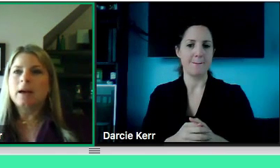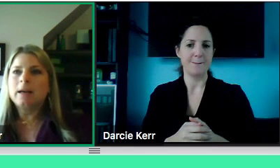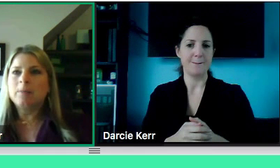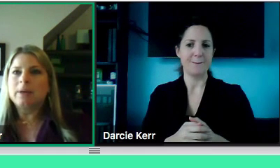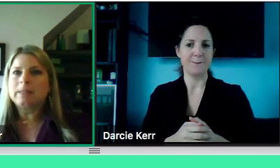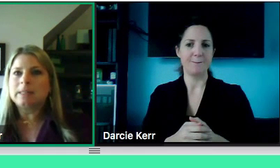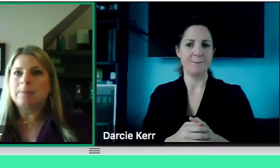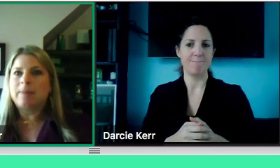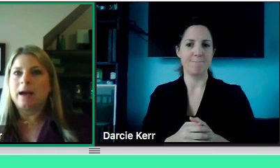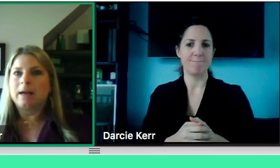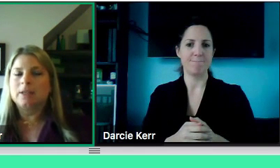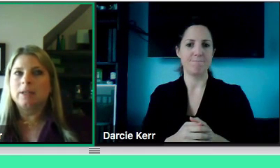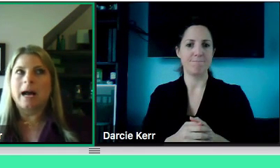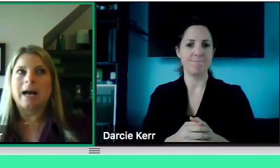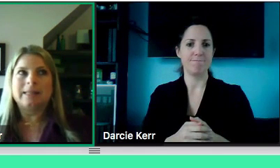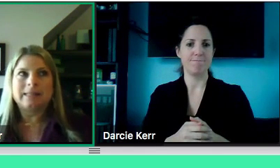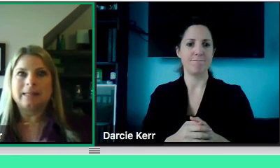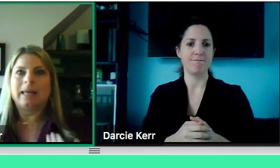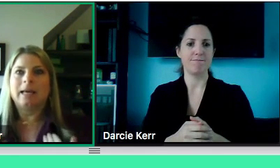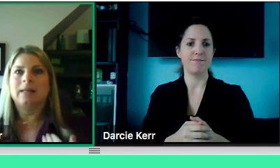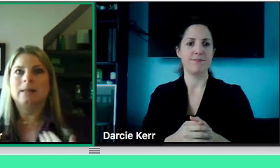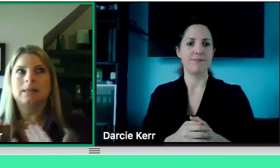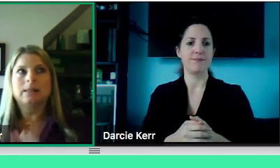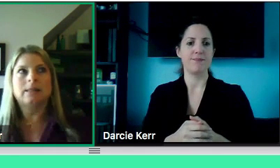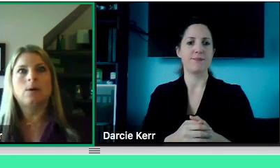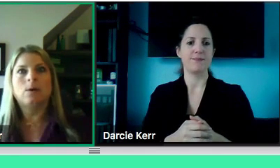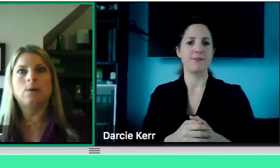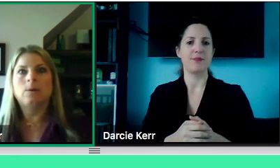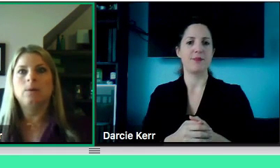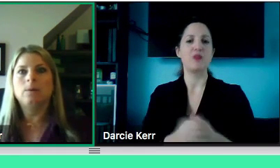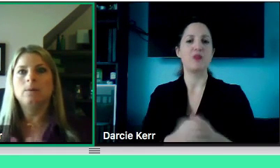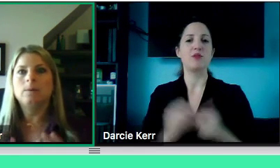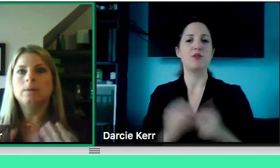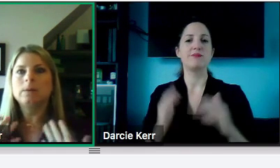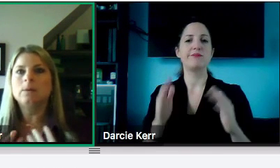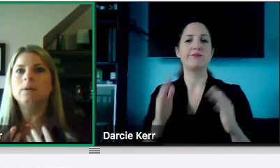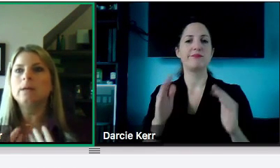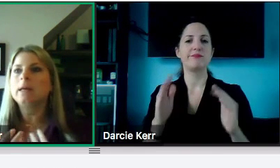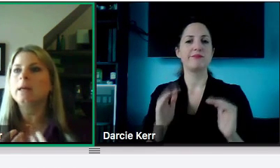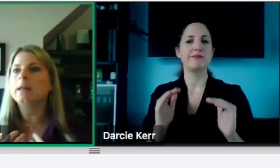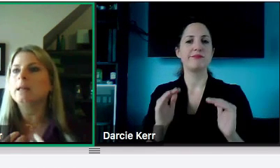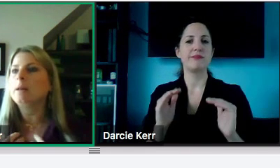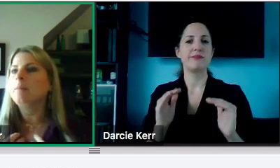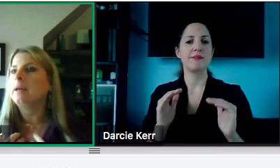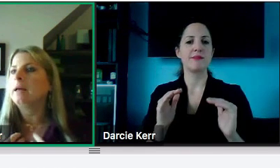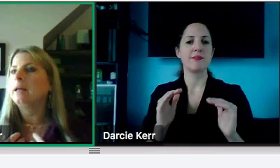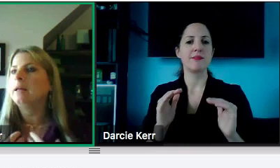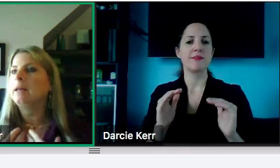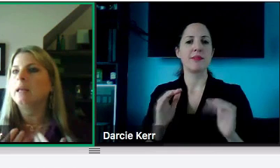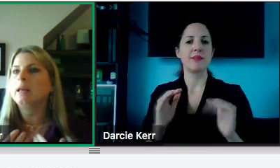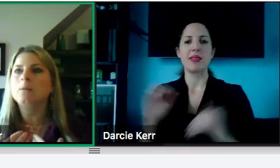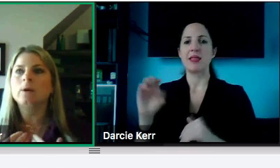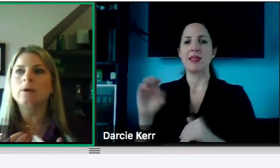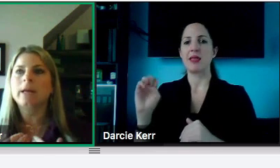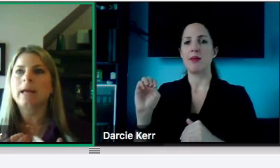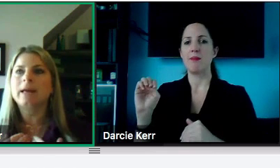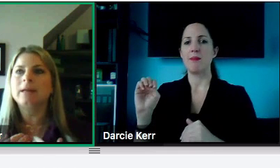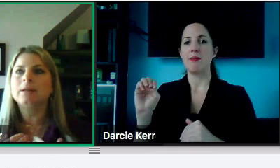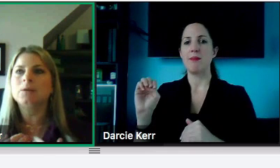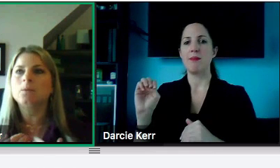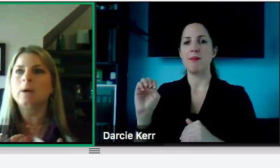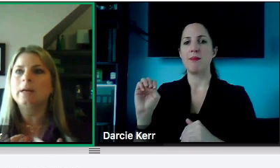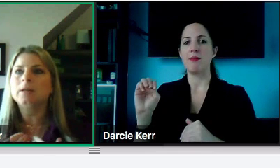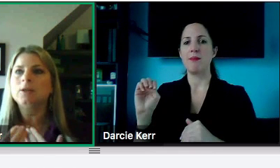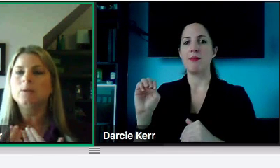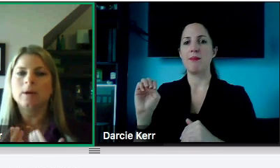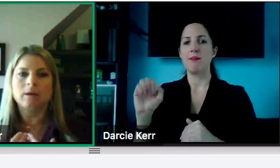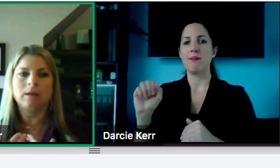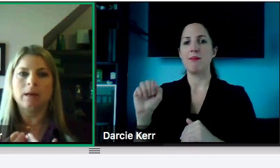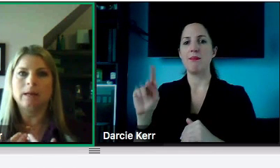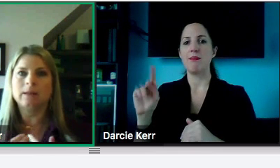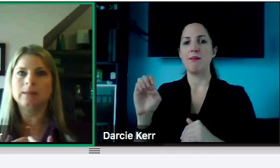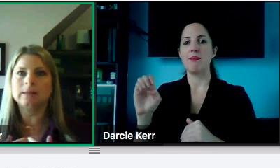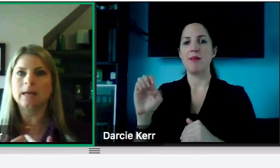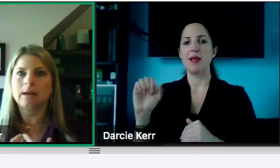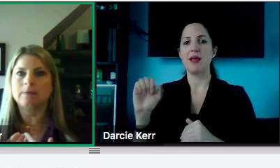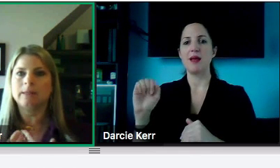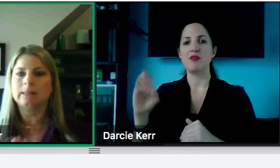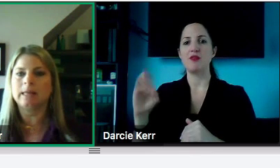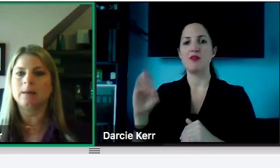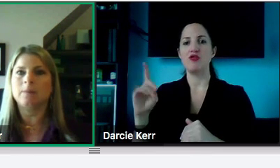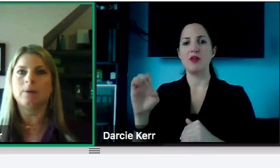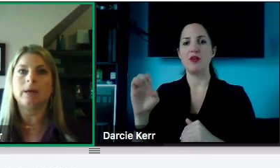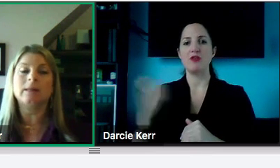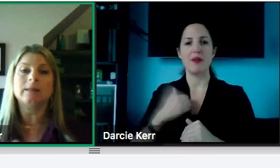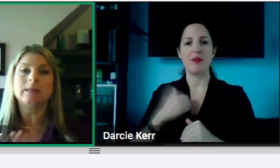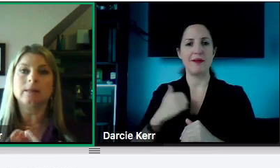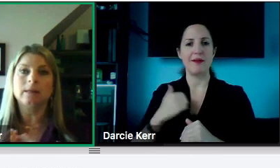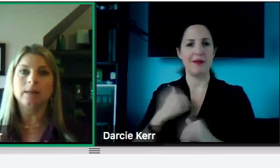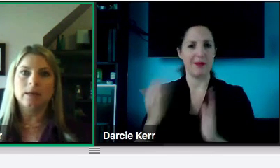So that kind of brings us back to us again. So looking a little bit inward, and what do our clients have